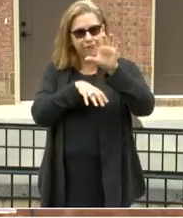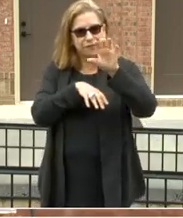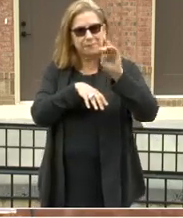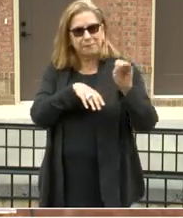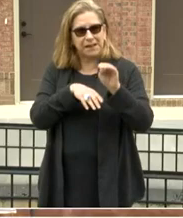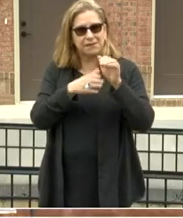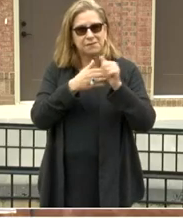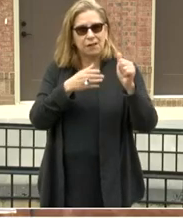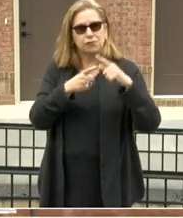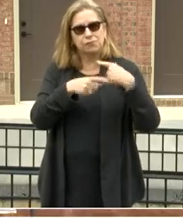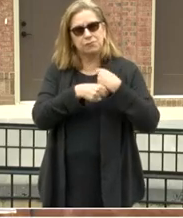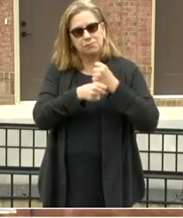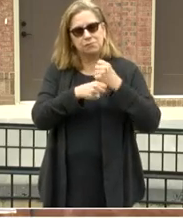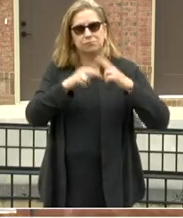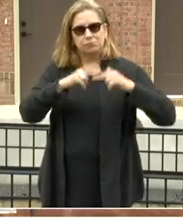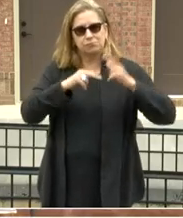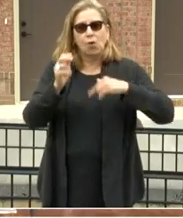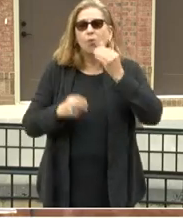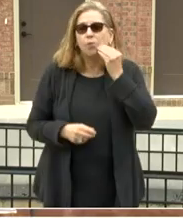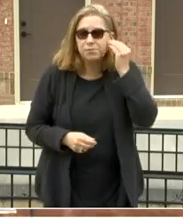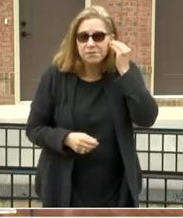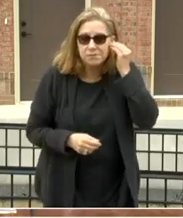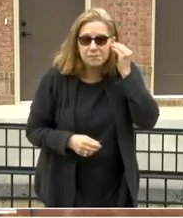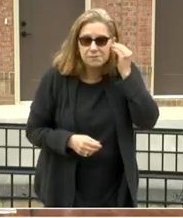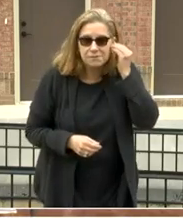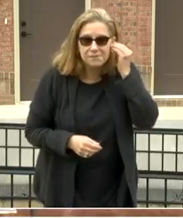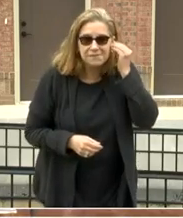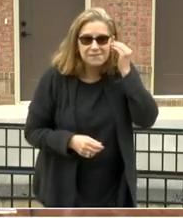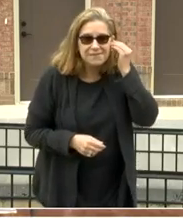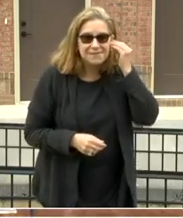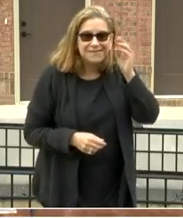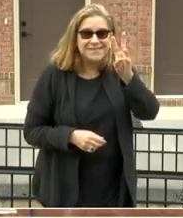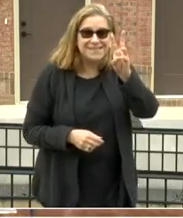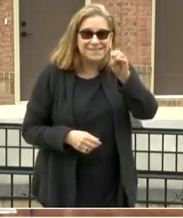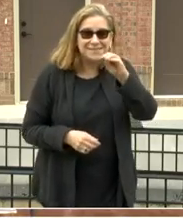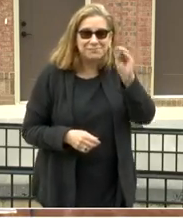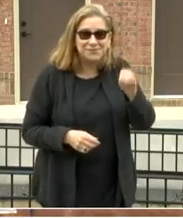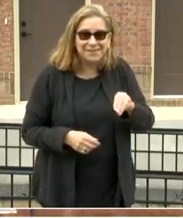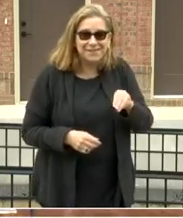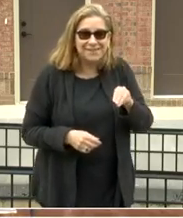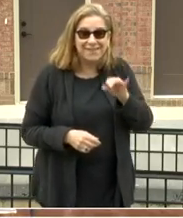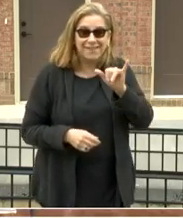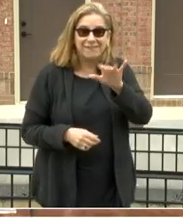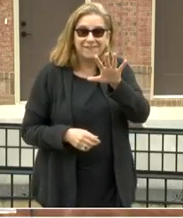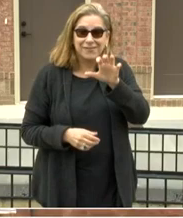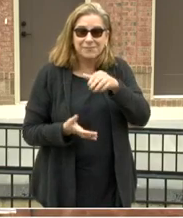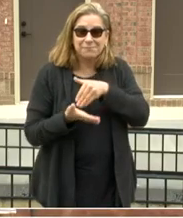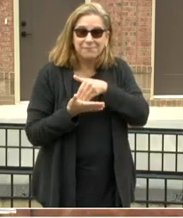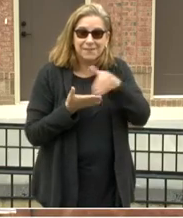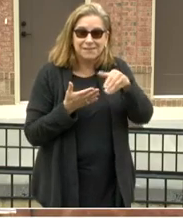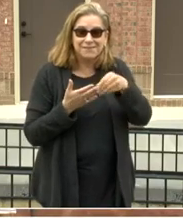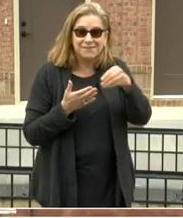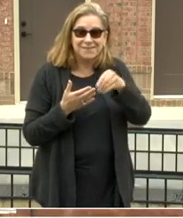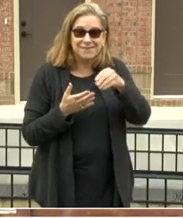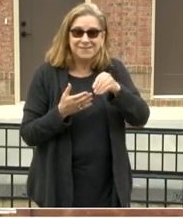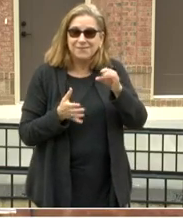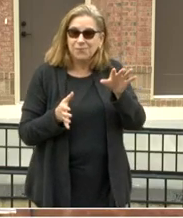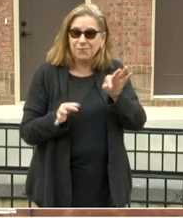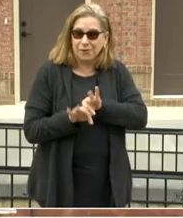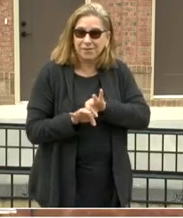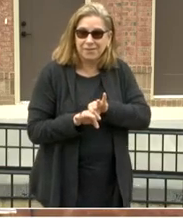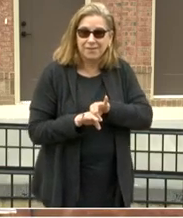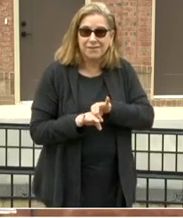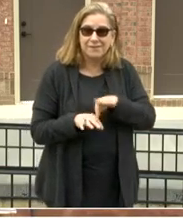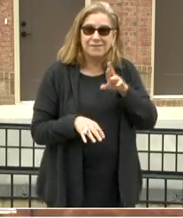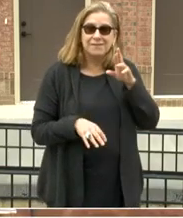So I told you we were 60% on the overall goal. We're a third of the way. That $500 million is really important because it means that we can make up where we have